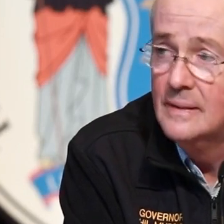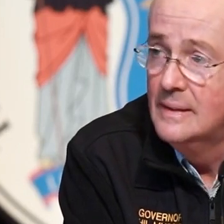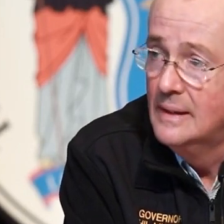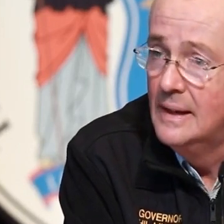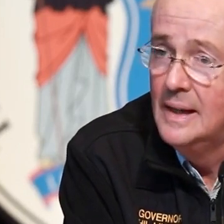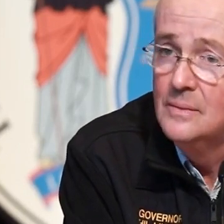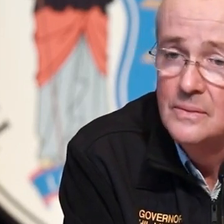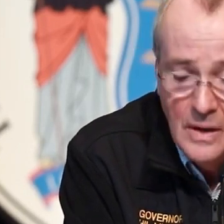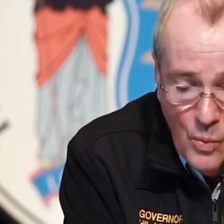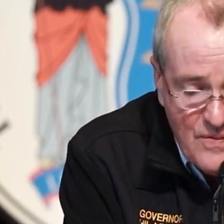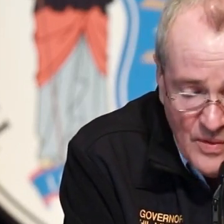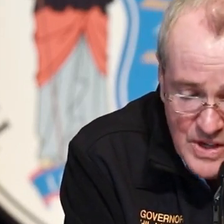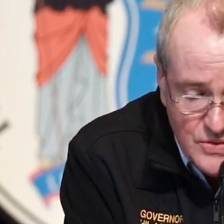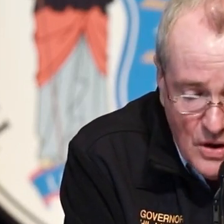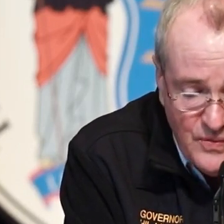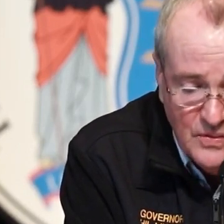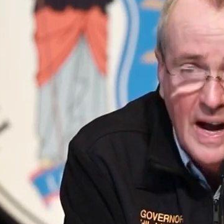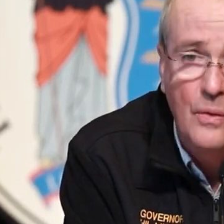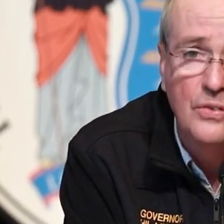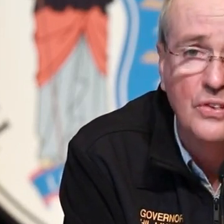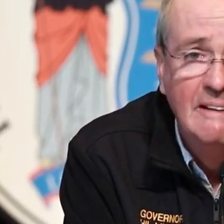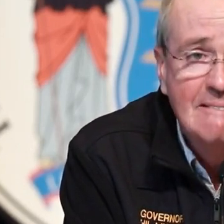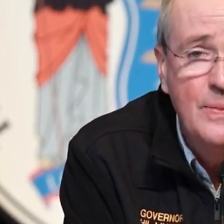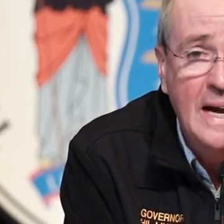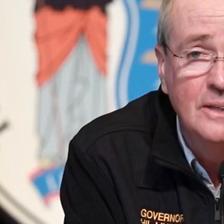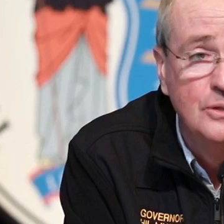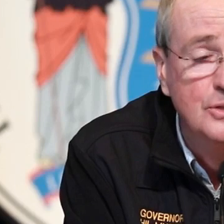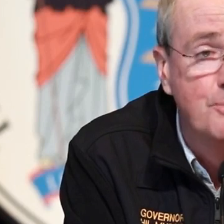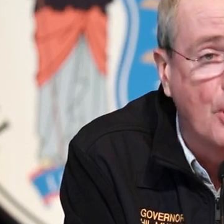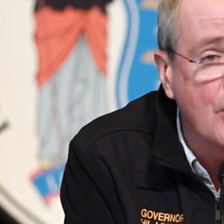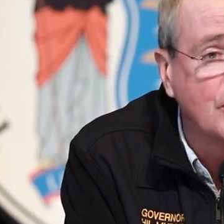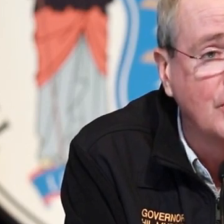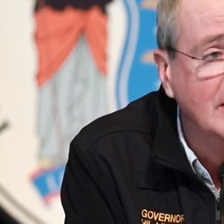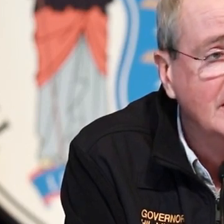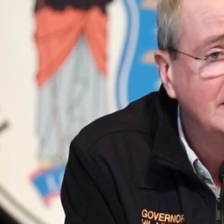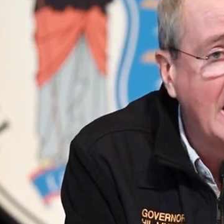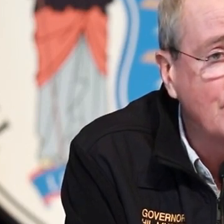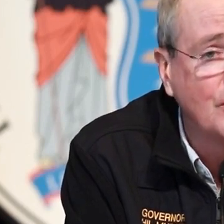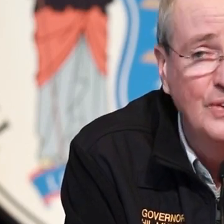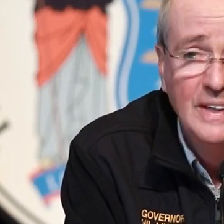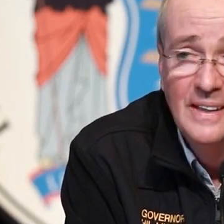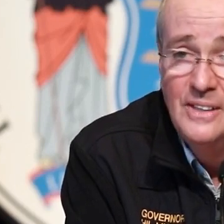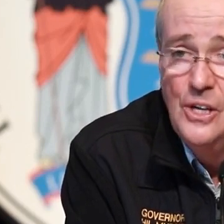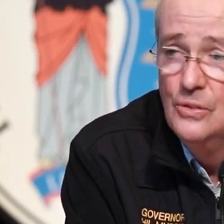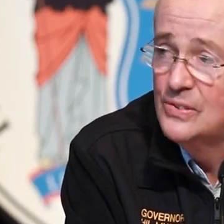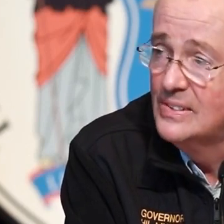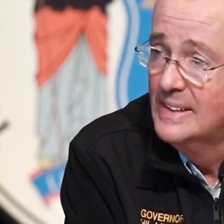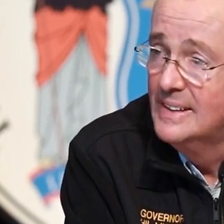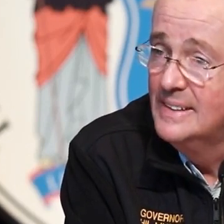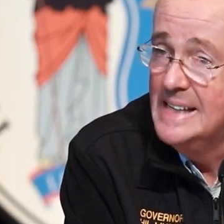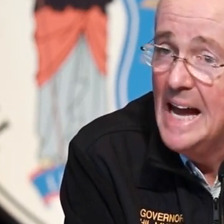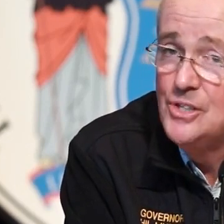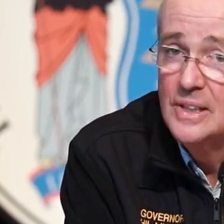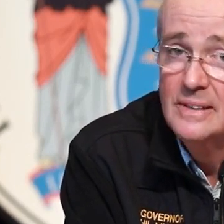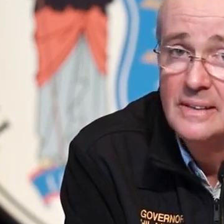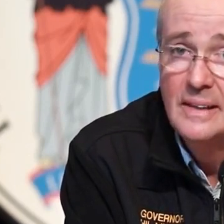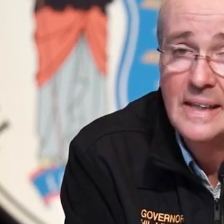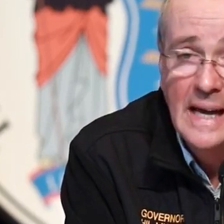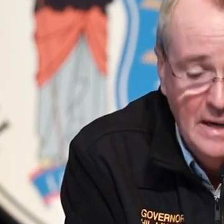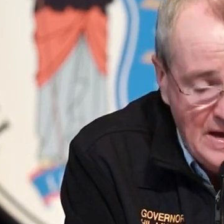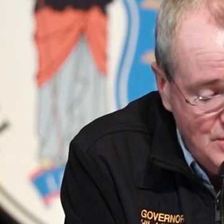on away from this awful virus, and that includes births, deaths, youth, the